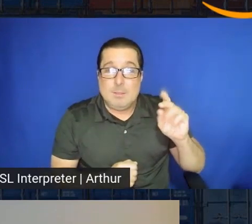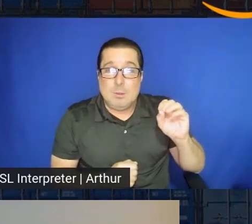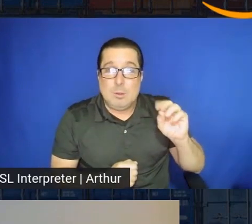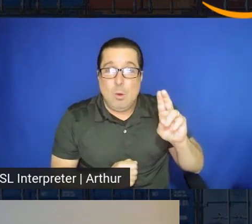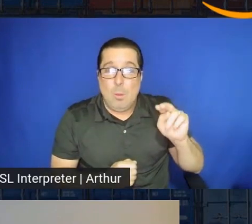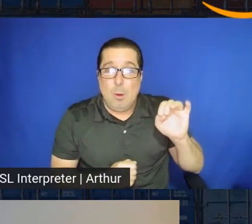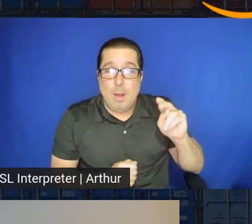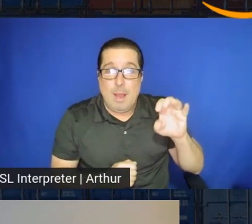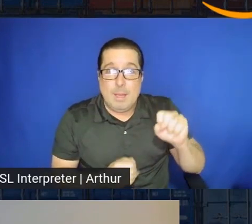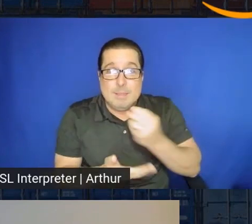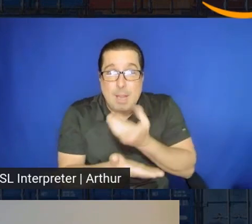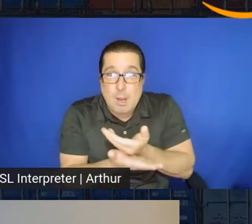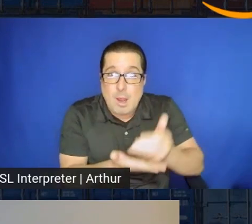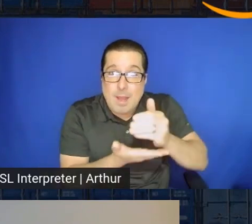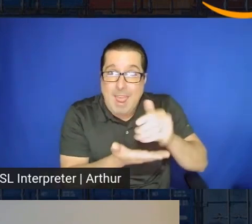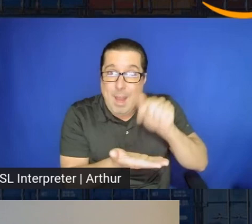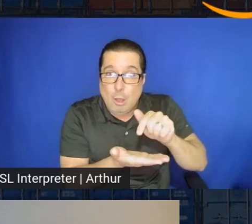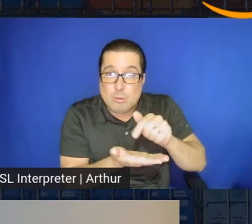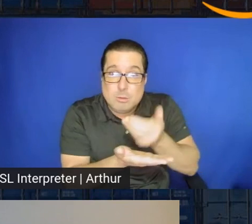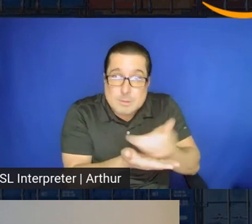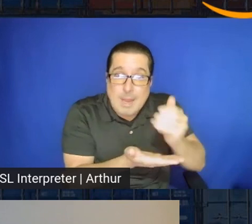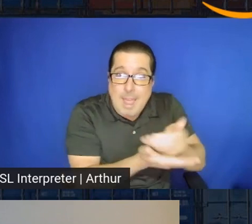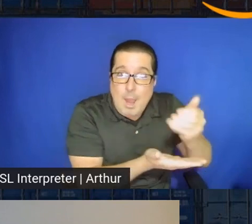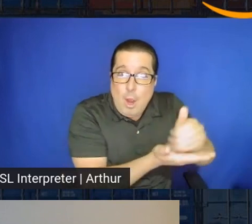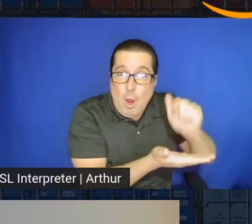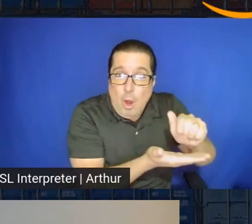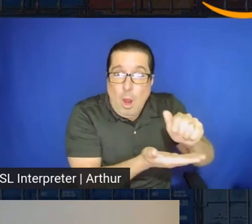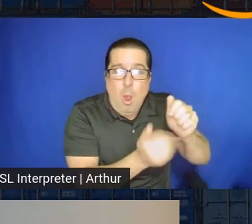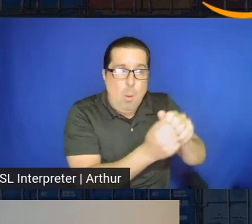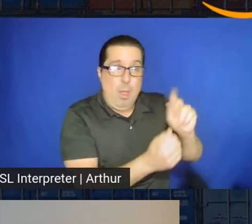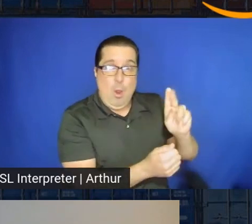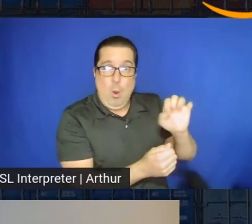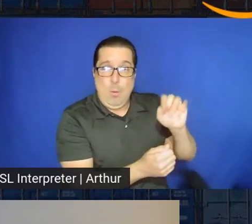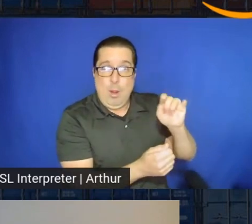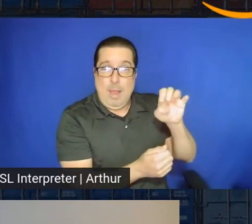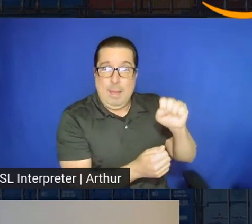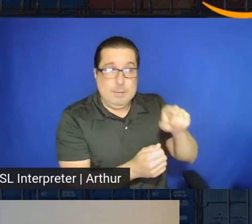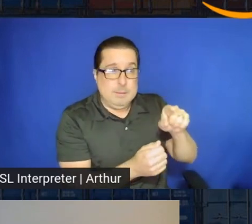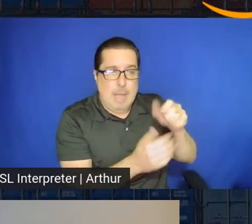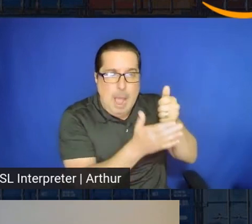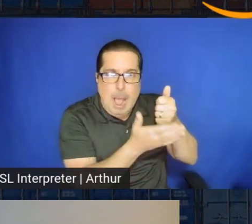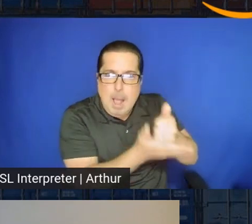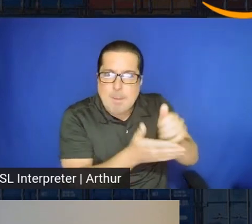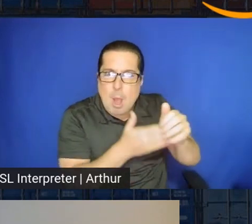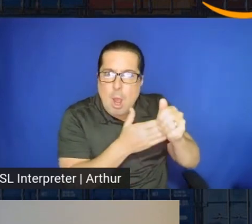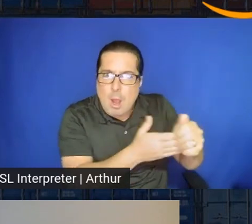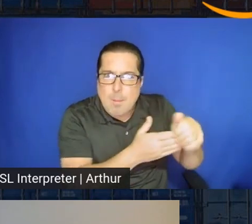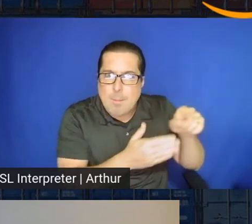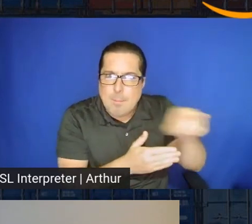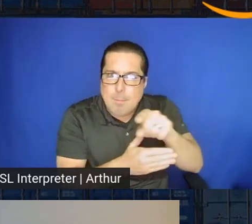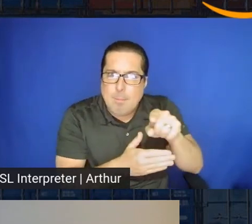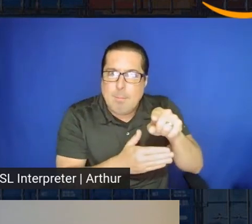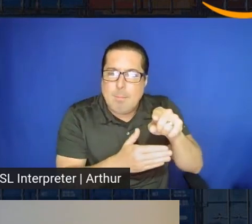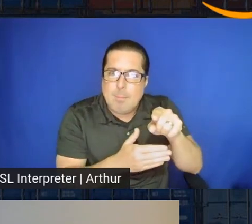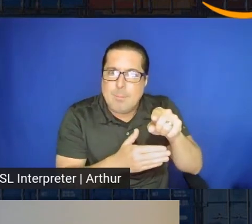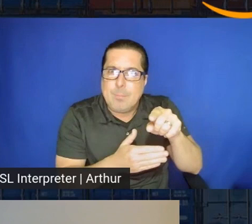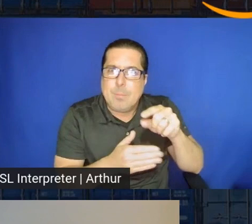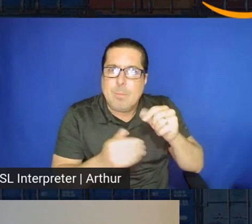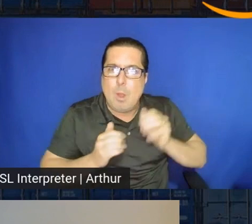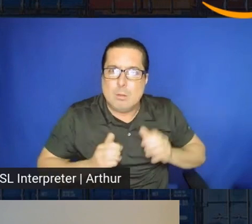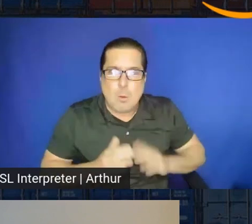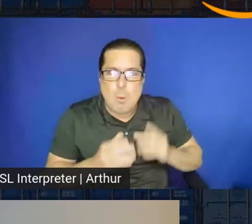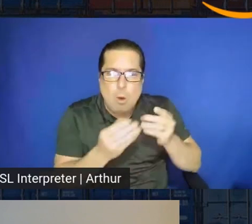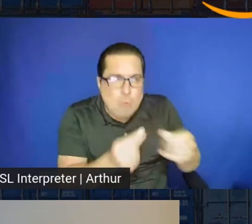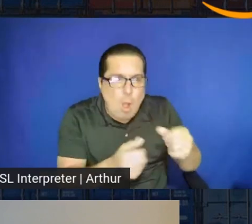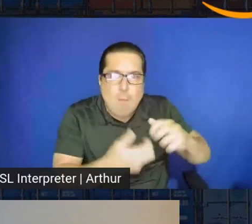world for the past few years, and I'm also passionate about helping customers, guiding them to the right technology solutions so that they can accelerate